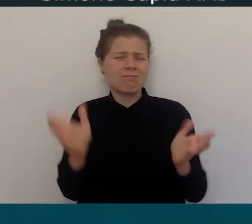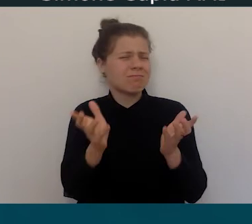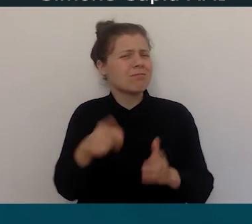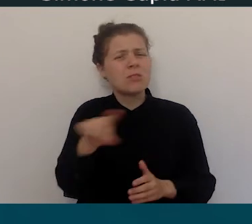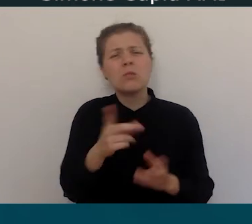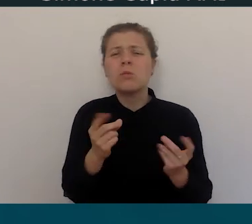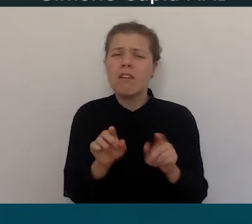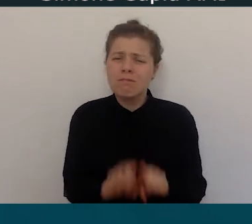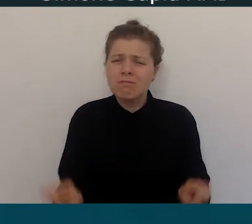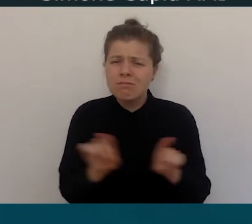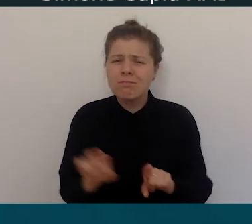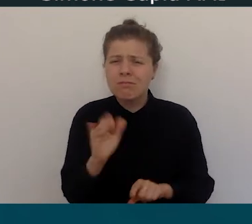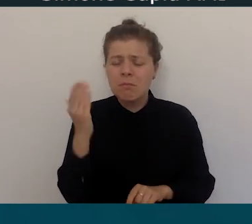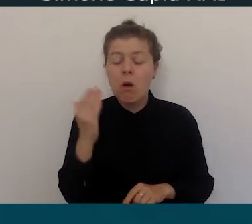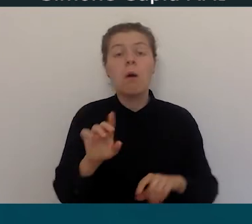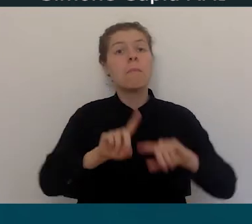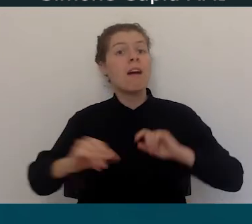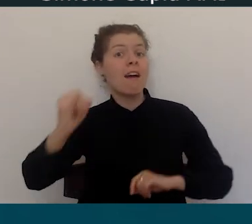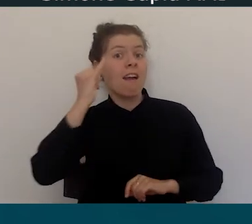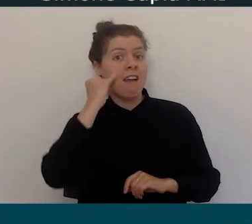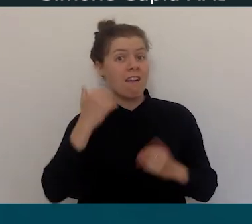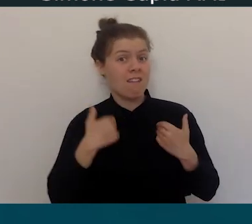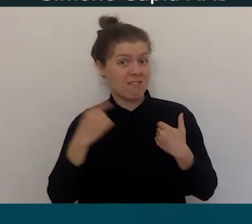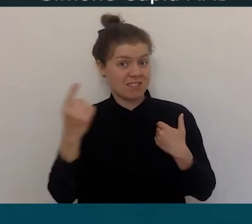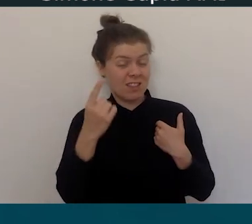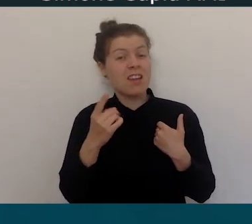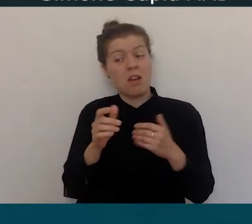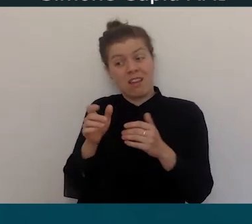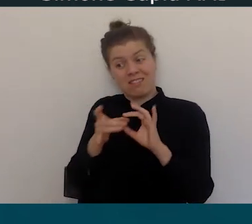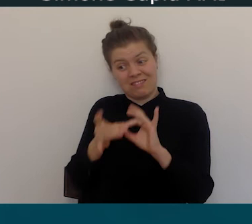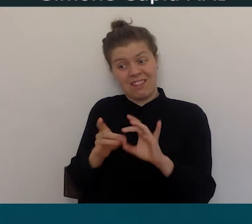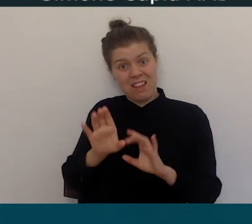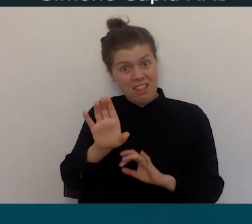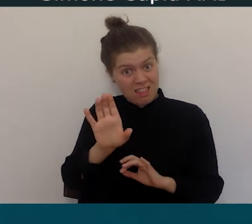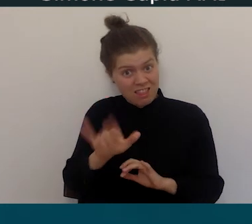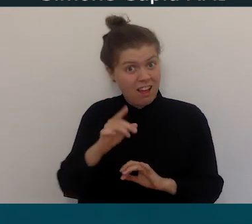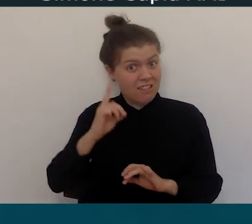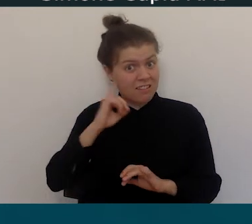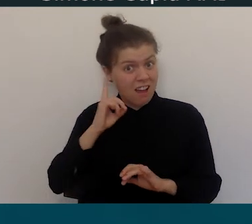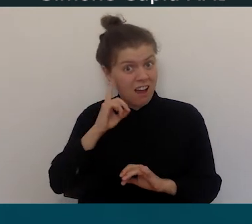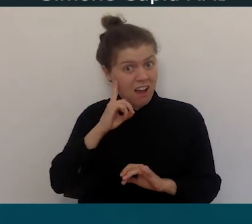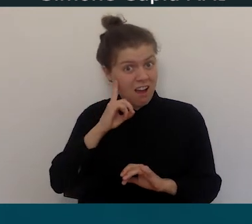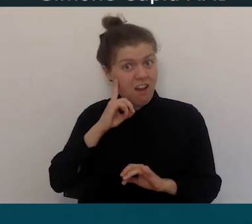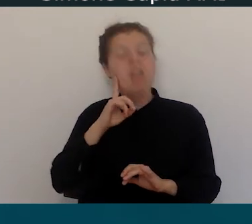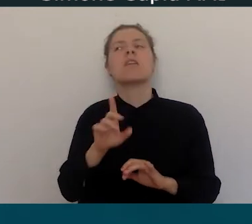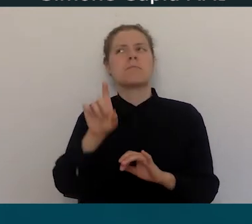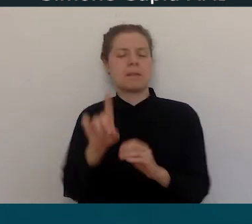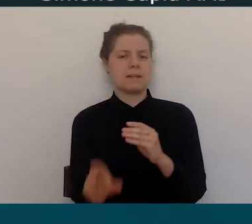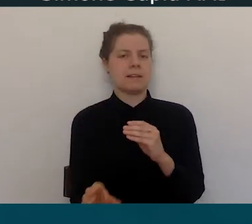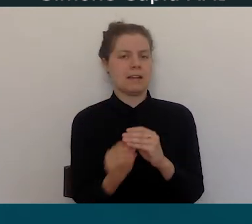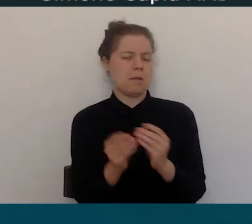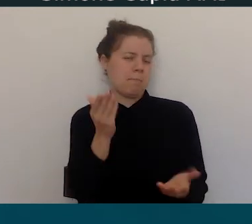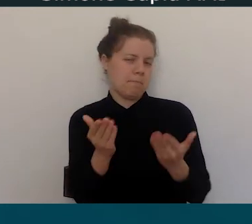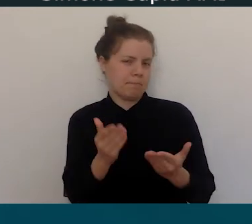thing you have to remember is if there's an element that goes with the sound effect that is unclear in the story, that part of the story may